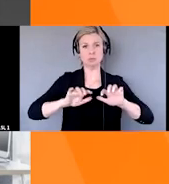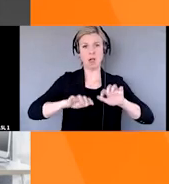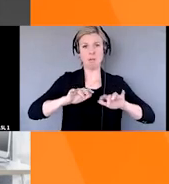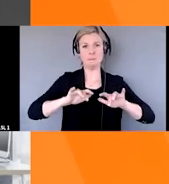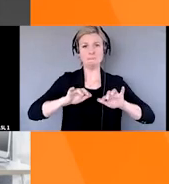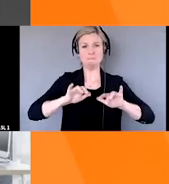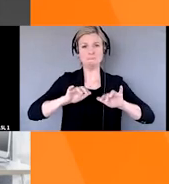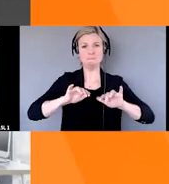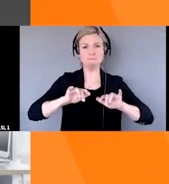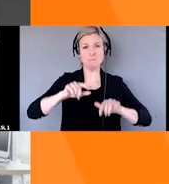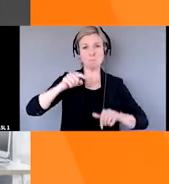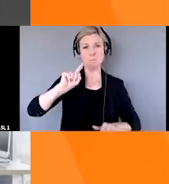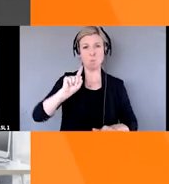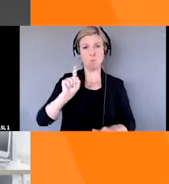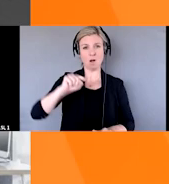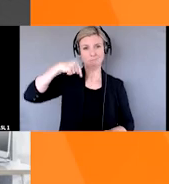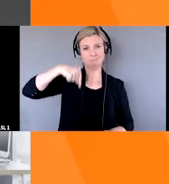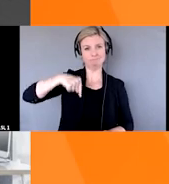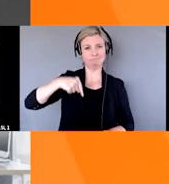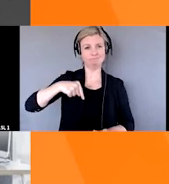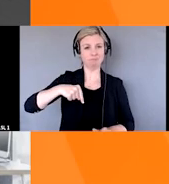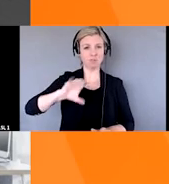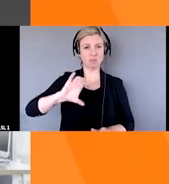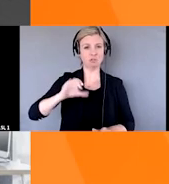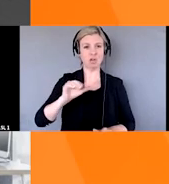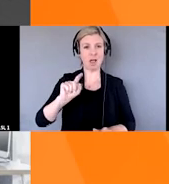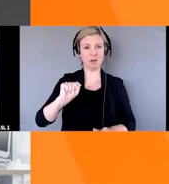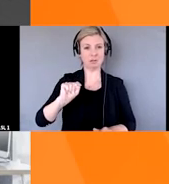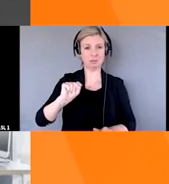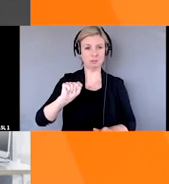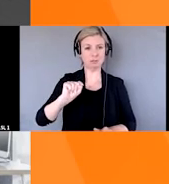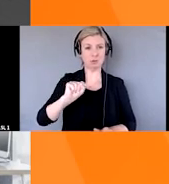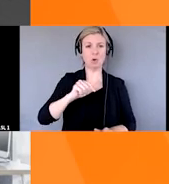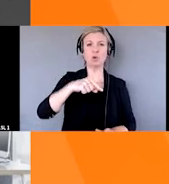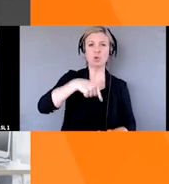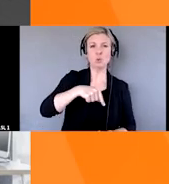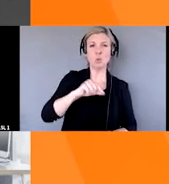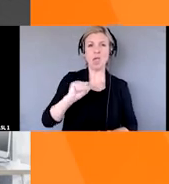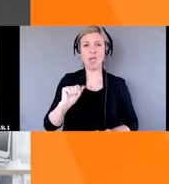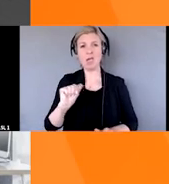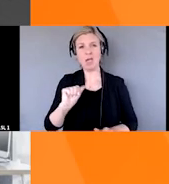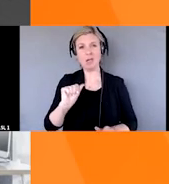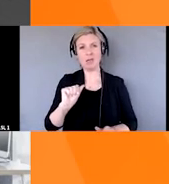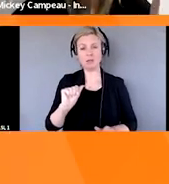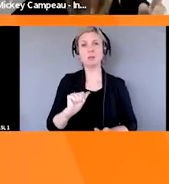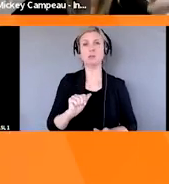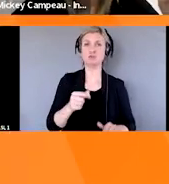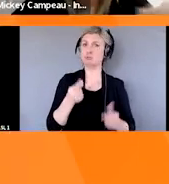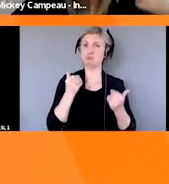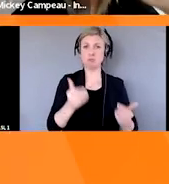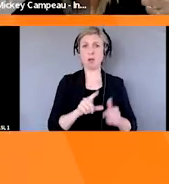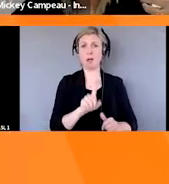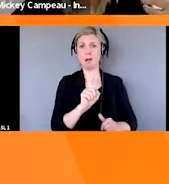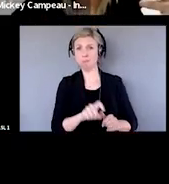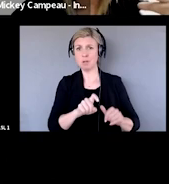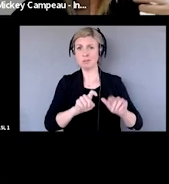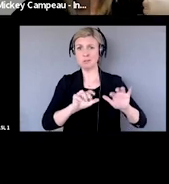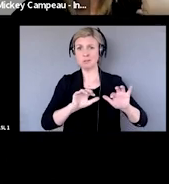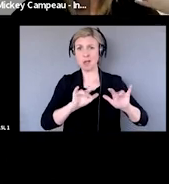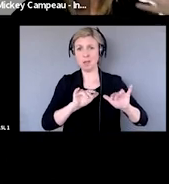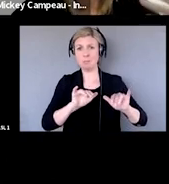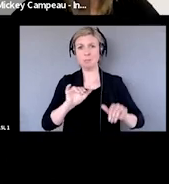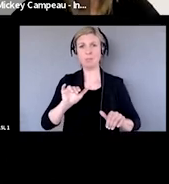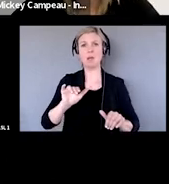which should probably be on the bottom of your screen right now. Just type them in. Adelaide will be following